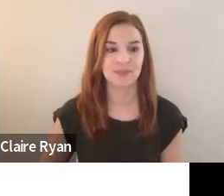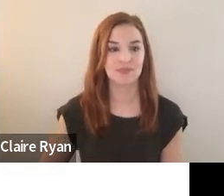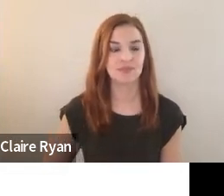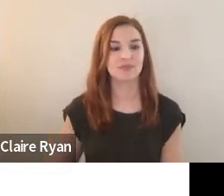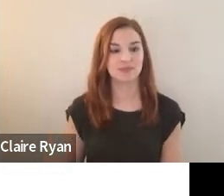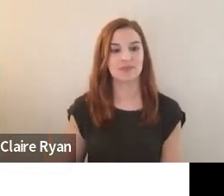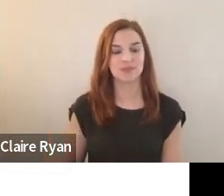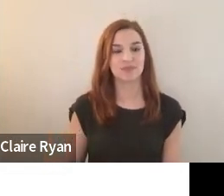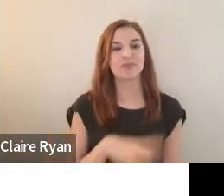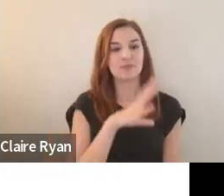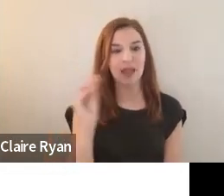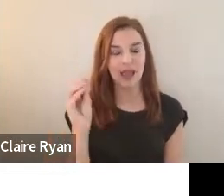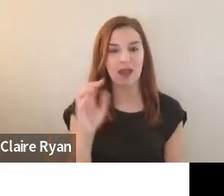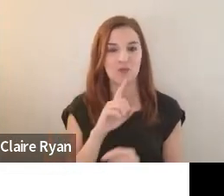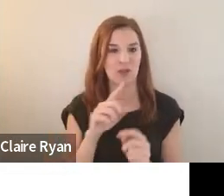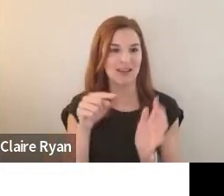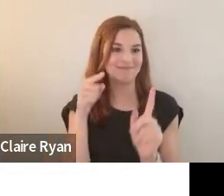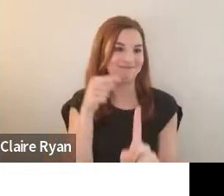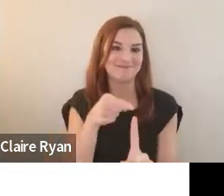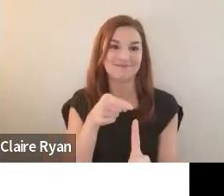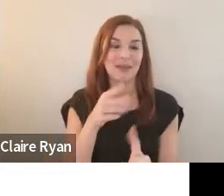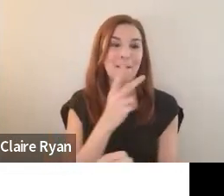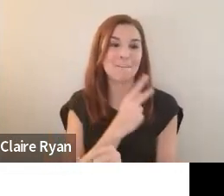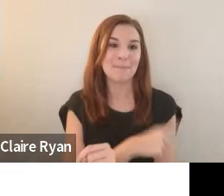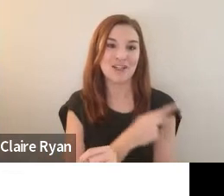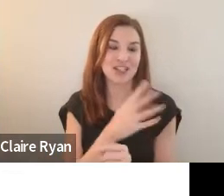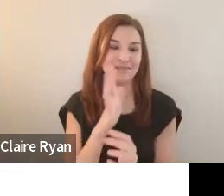improve health equity for the members of the deaf community.